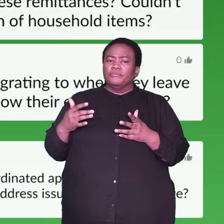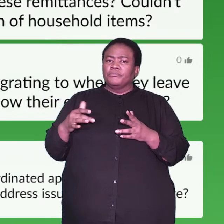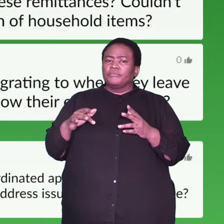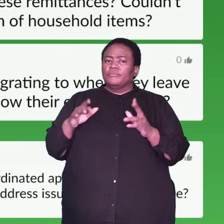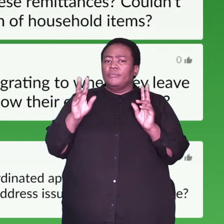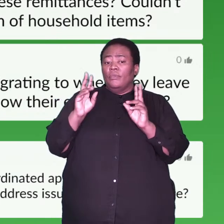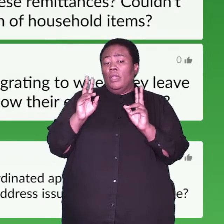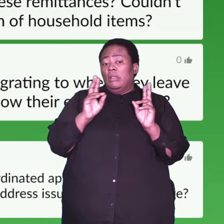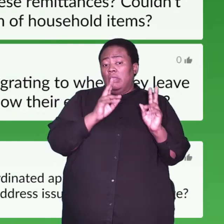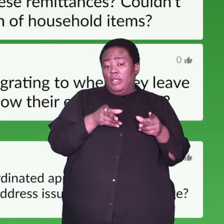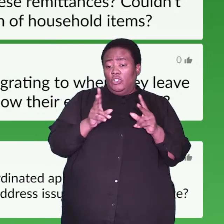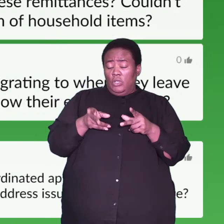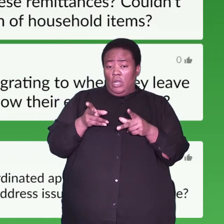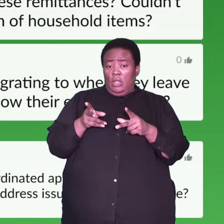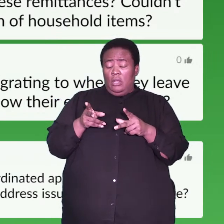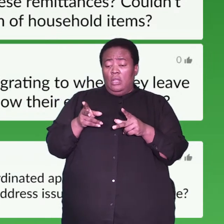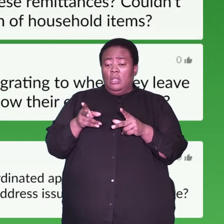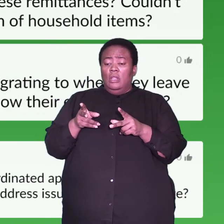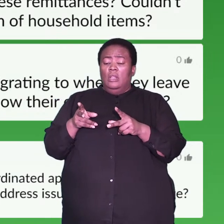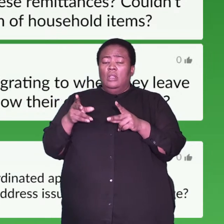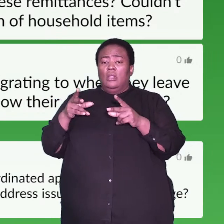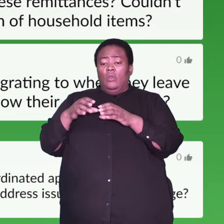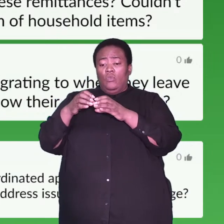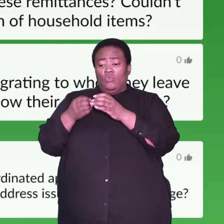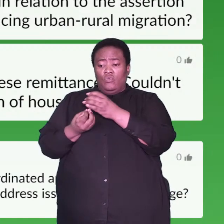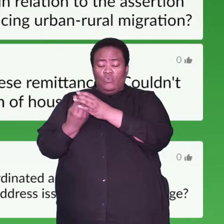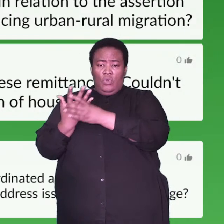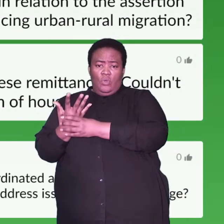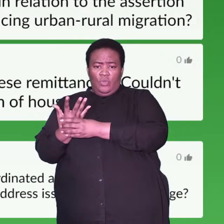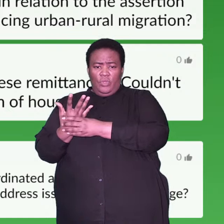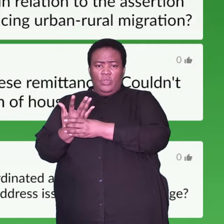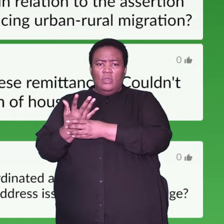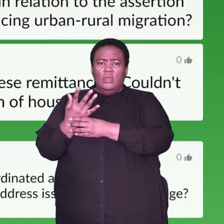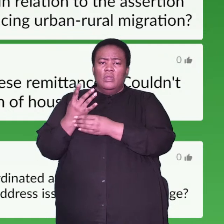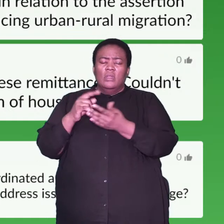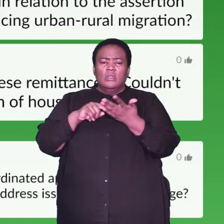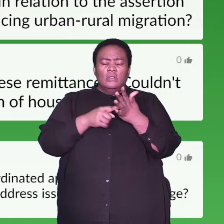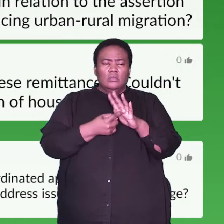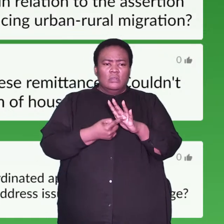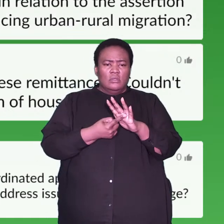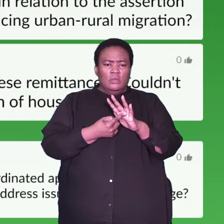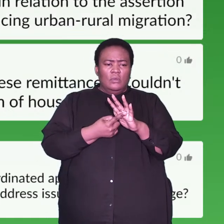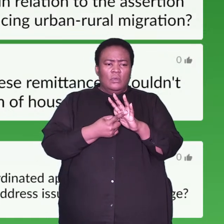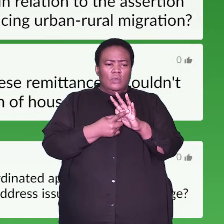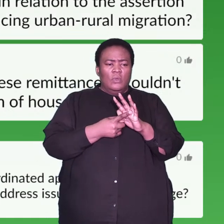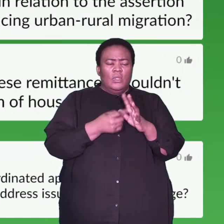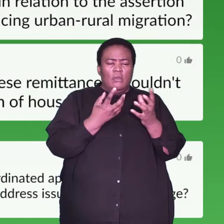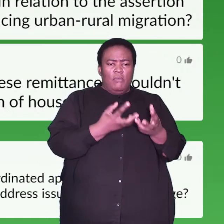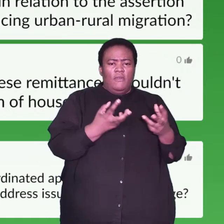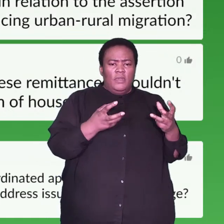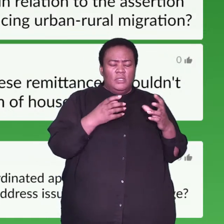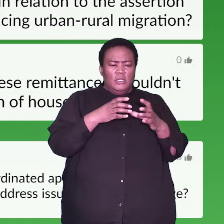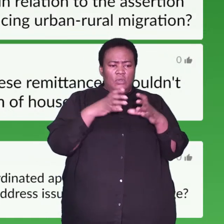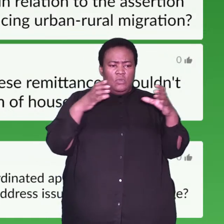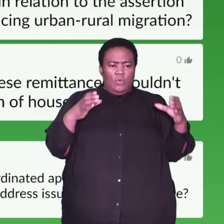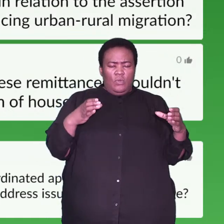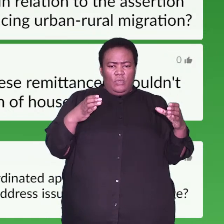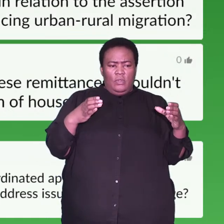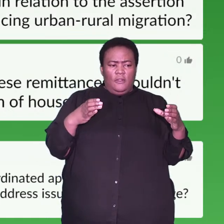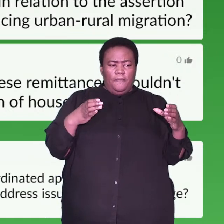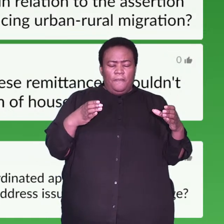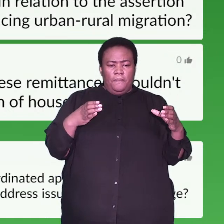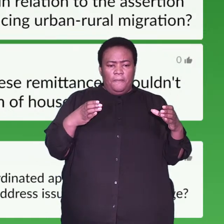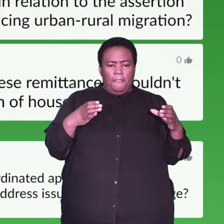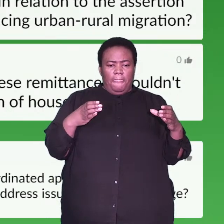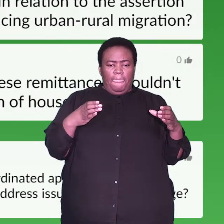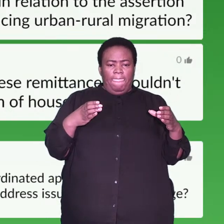growth urbanization linkage explained by urbanization of poverty growth of slums with worse health and reproductive indicators than